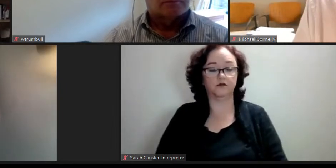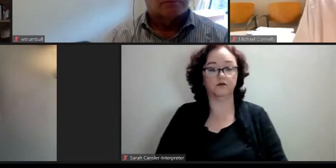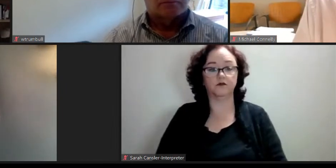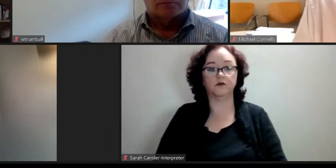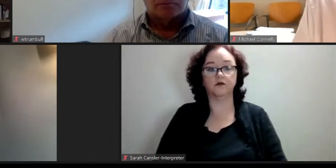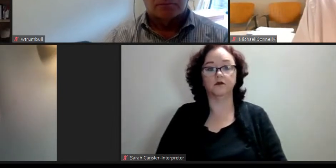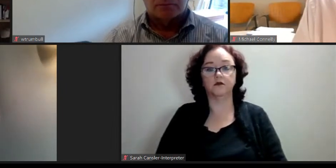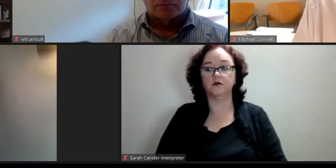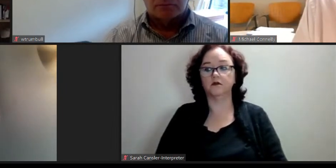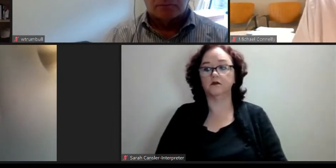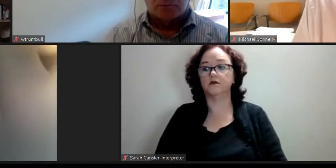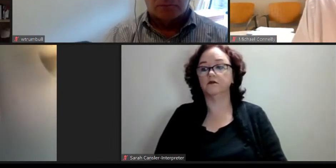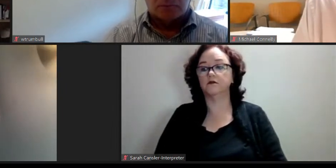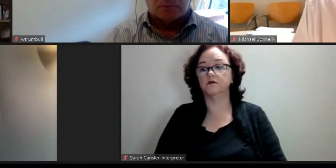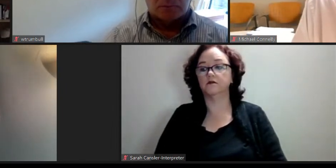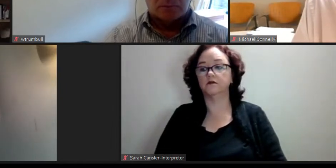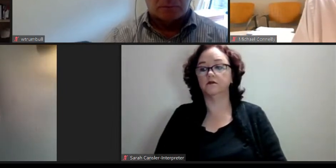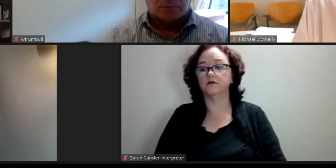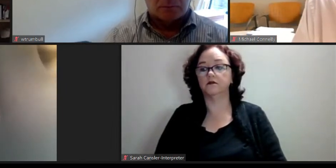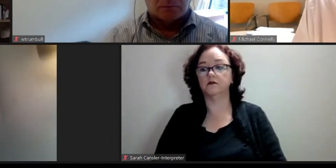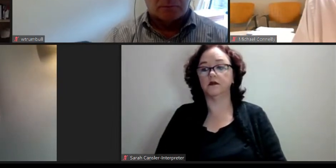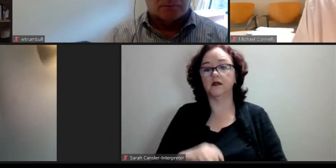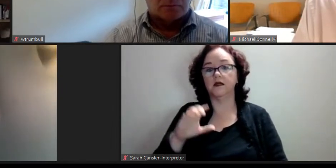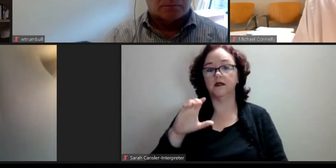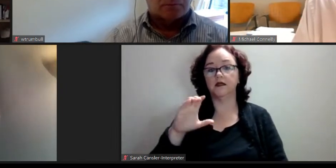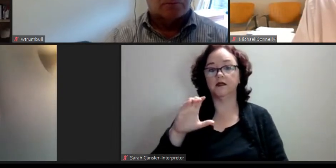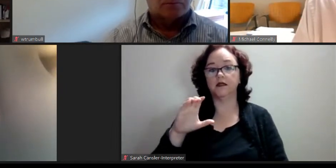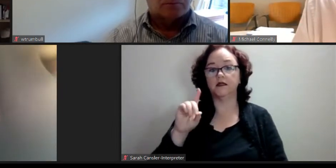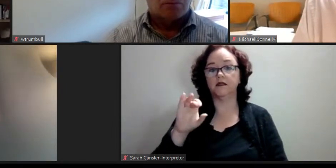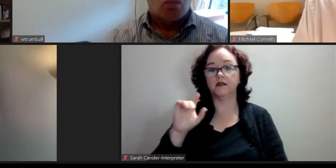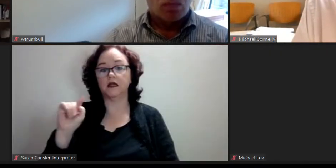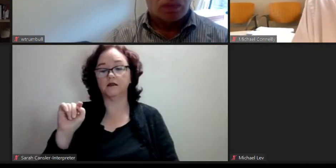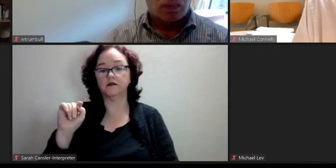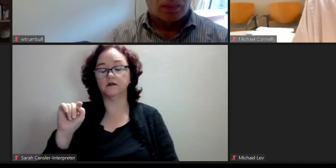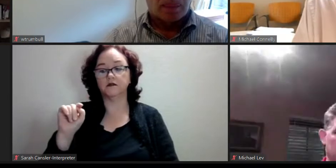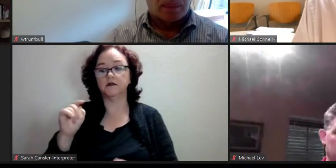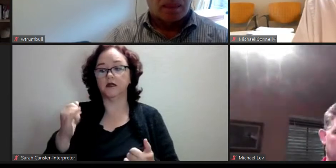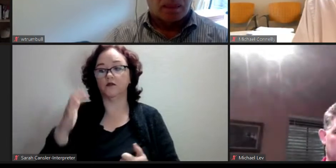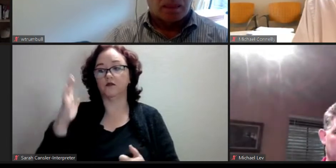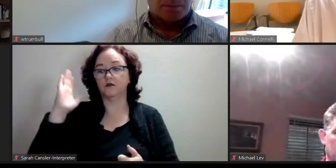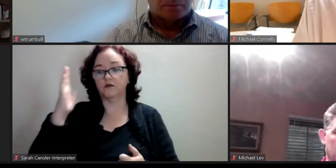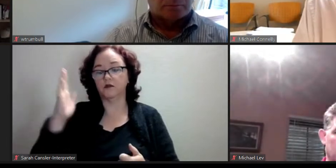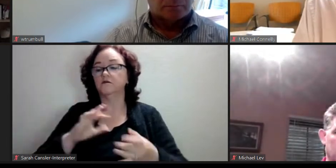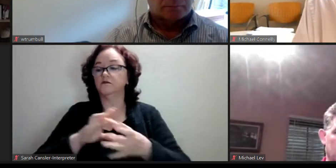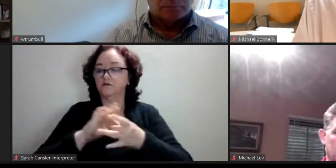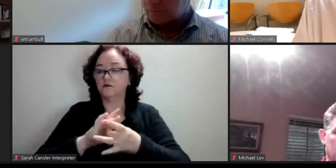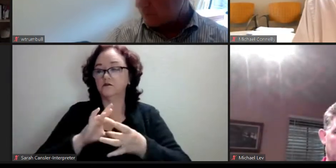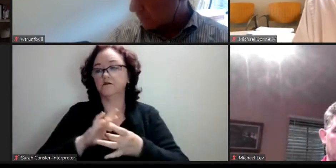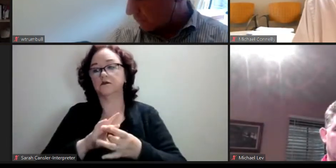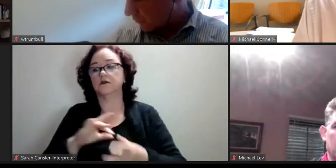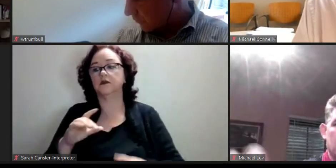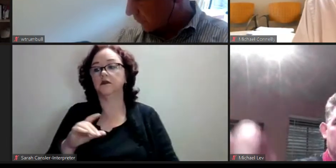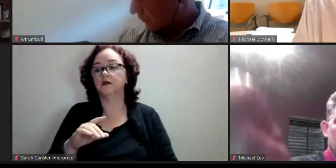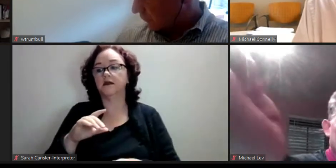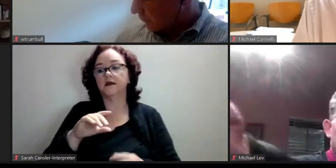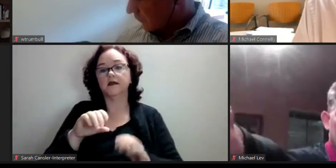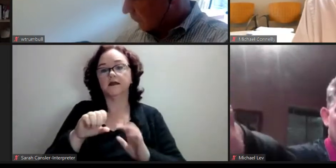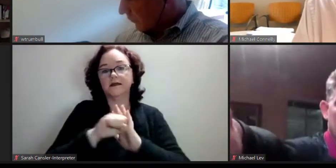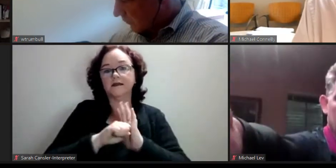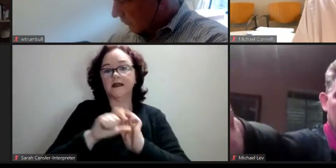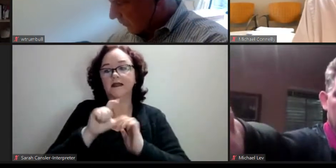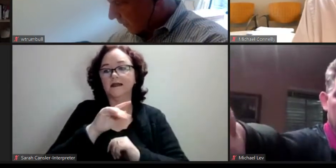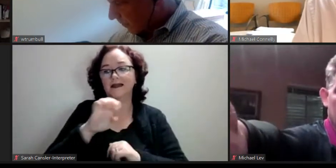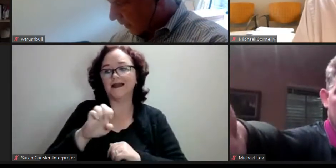CDOT will be presenting on State Lake and Damon Greenlight stations, who will present